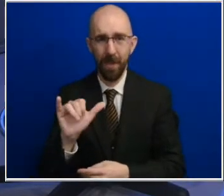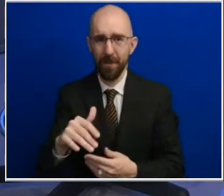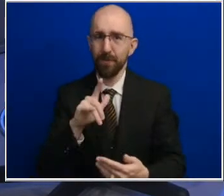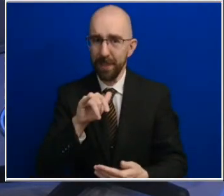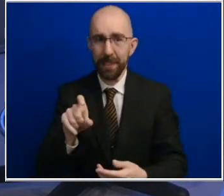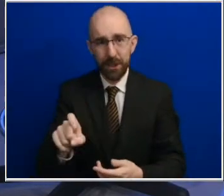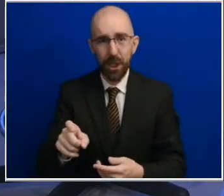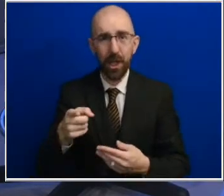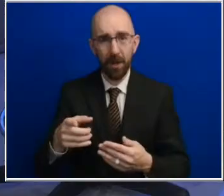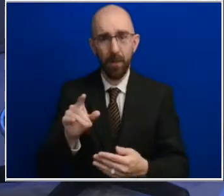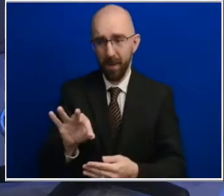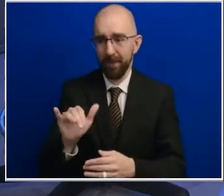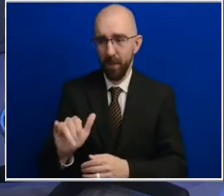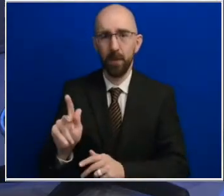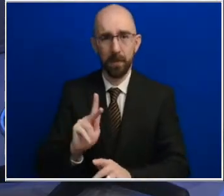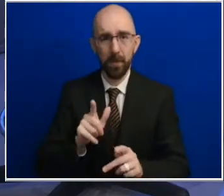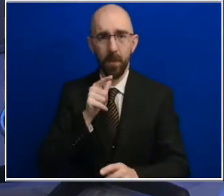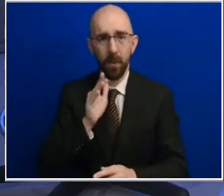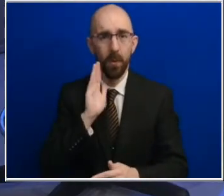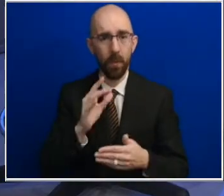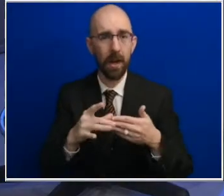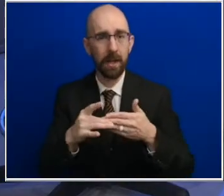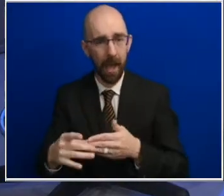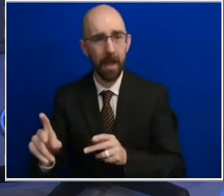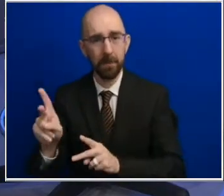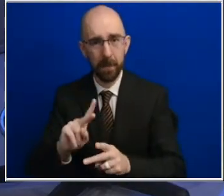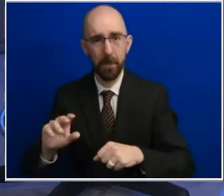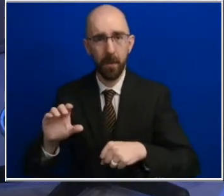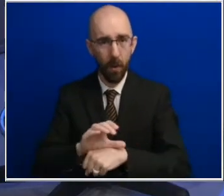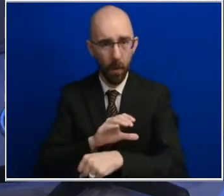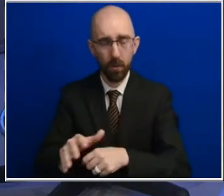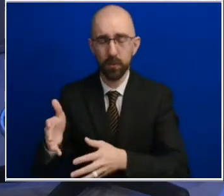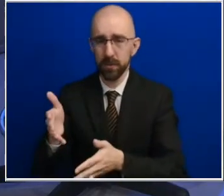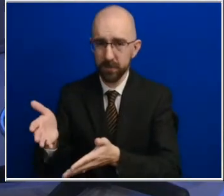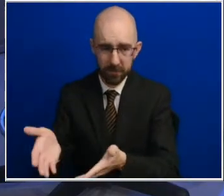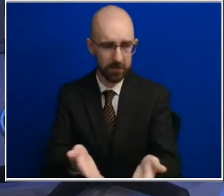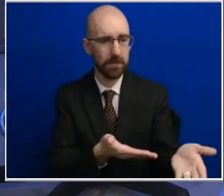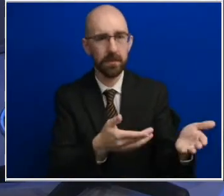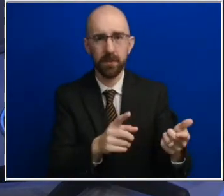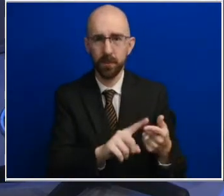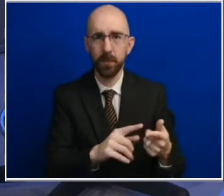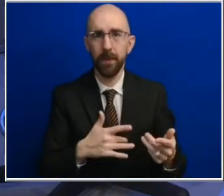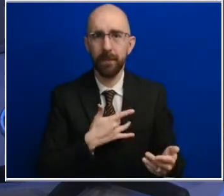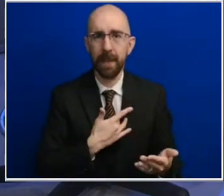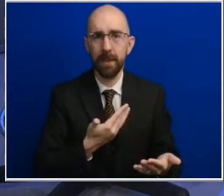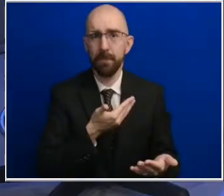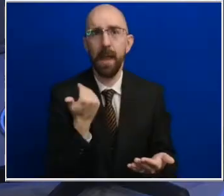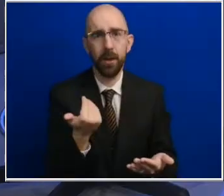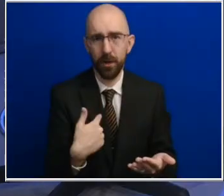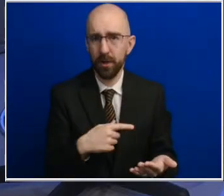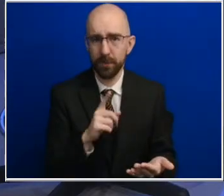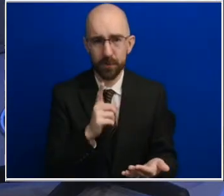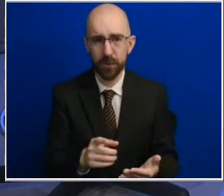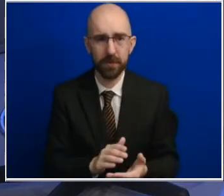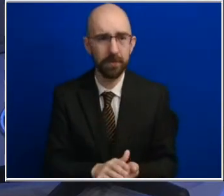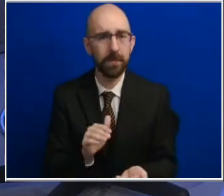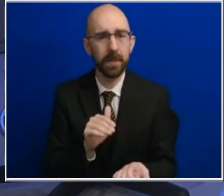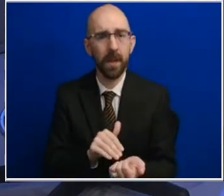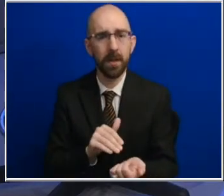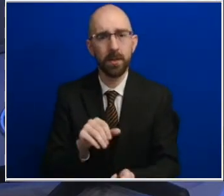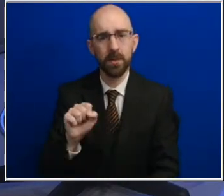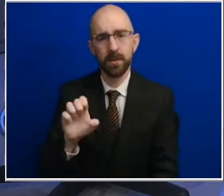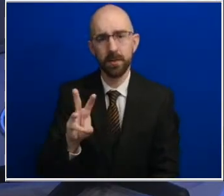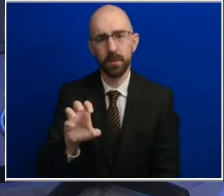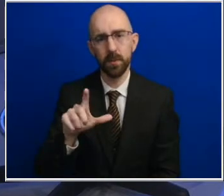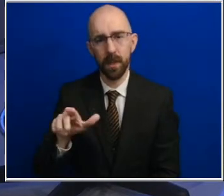of those people that would guide people and coach them towards feeling better. Dr. Sewell, you dedicate your life to